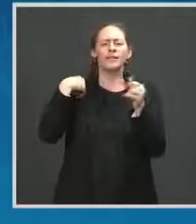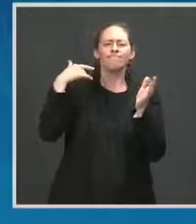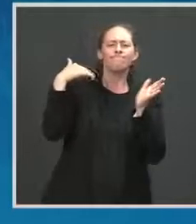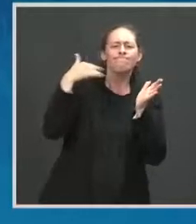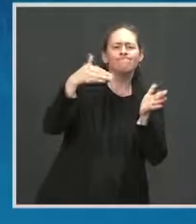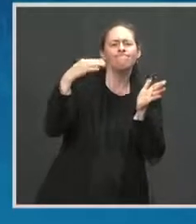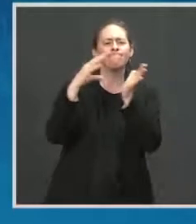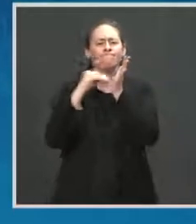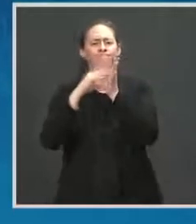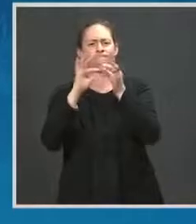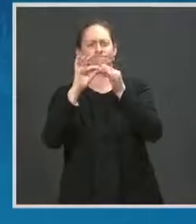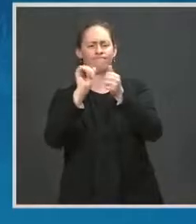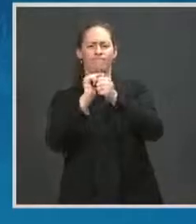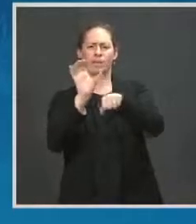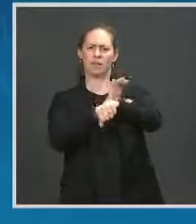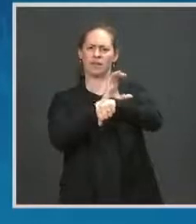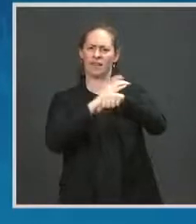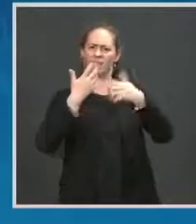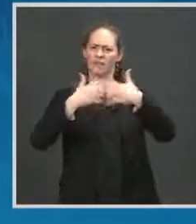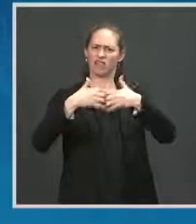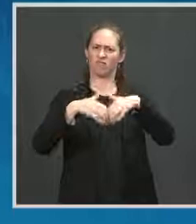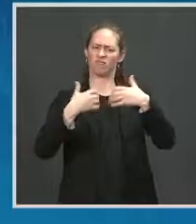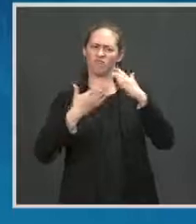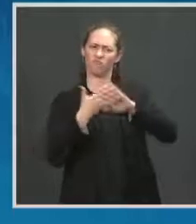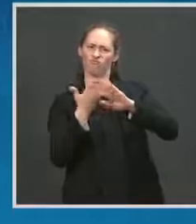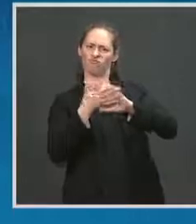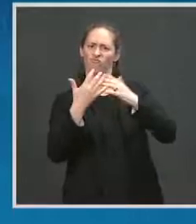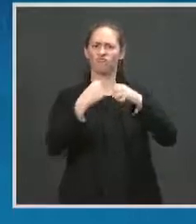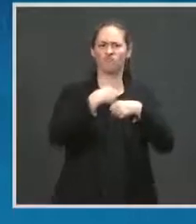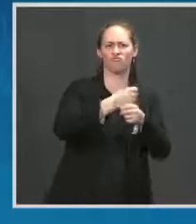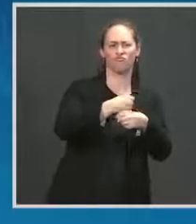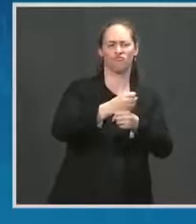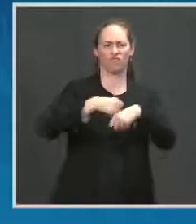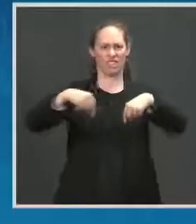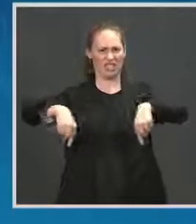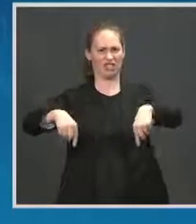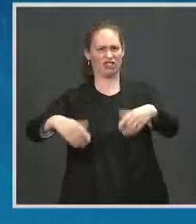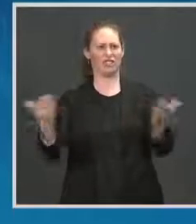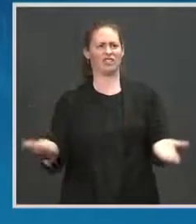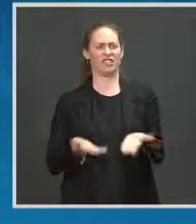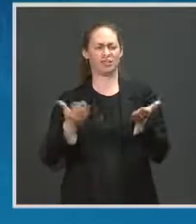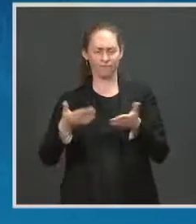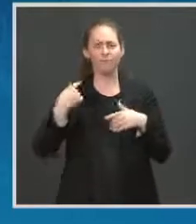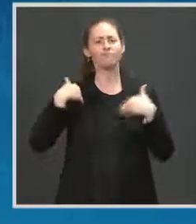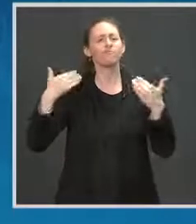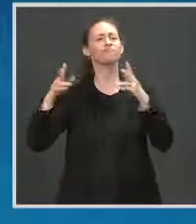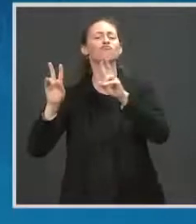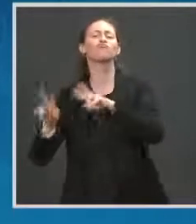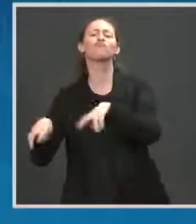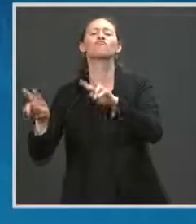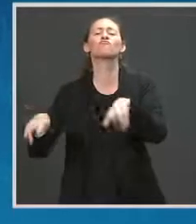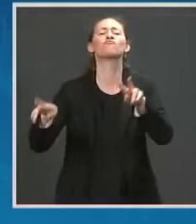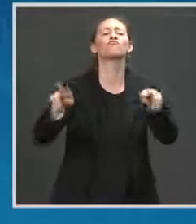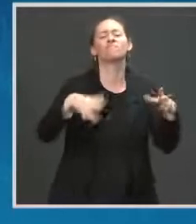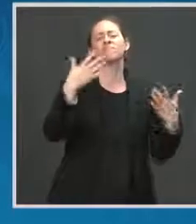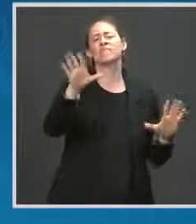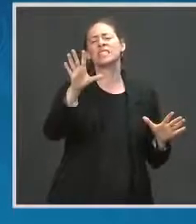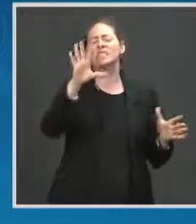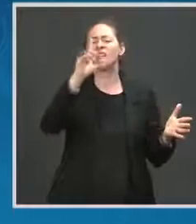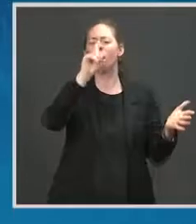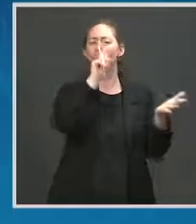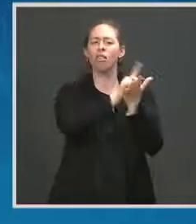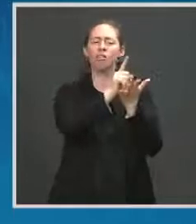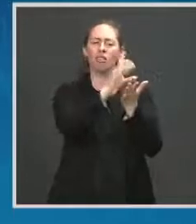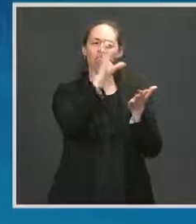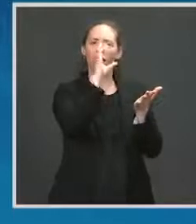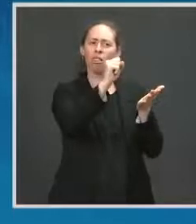Guilford Technical Community College, I came to tour the campus and was instantly drawn to it. I remember watching my grandfather